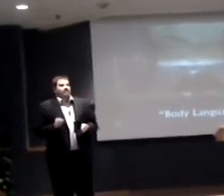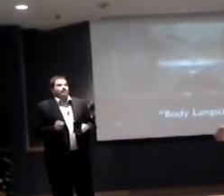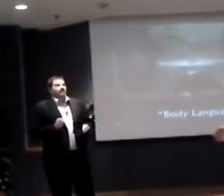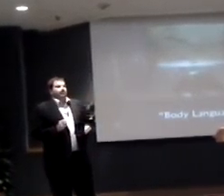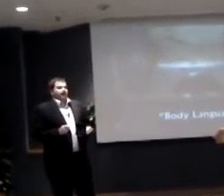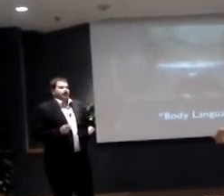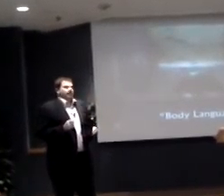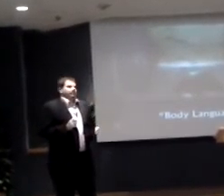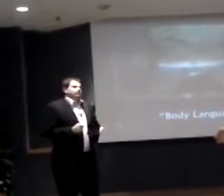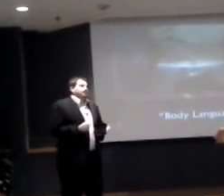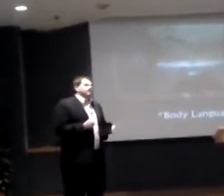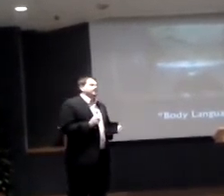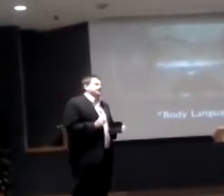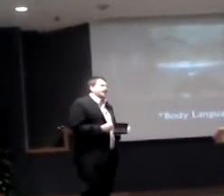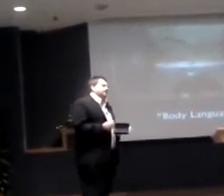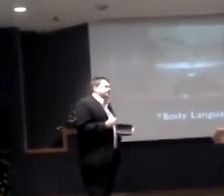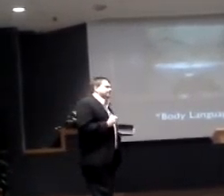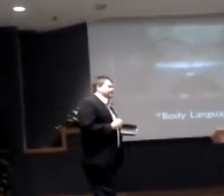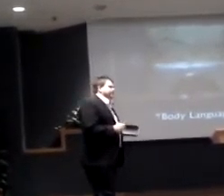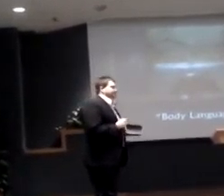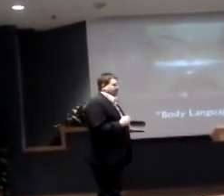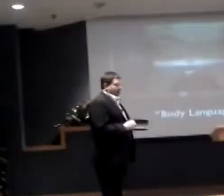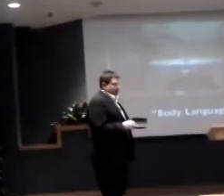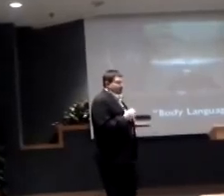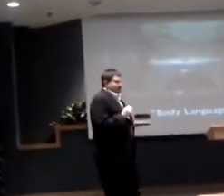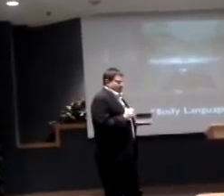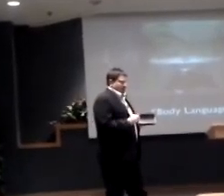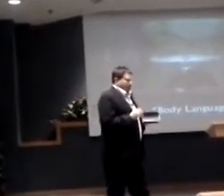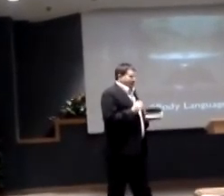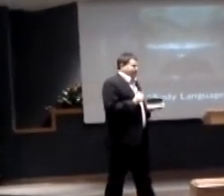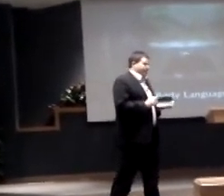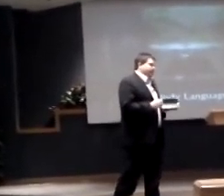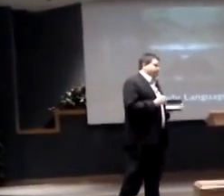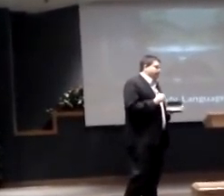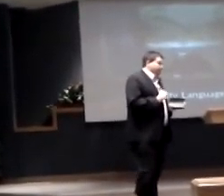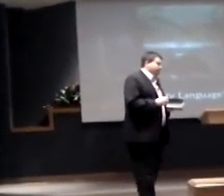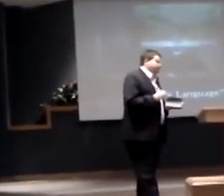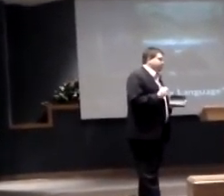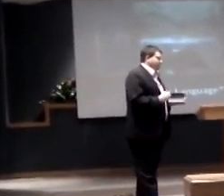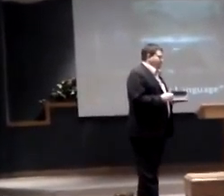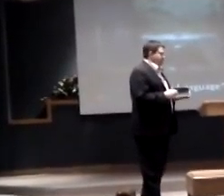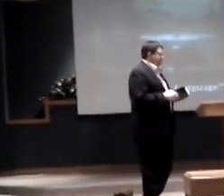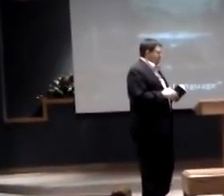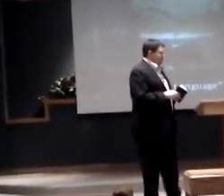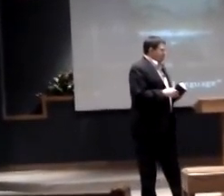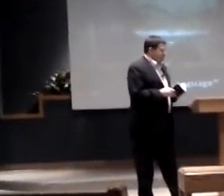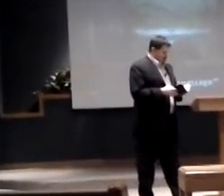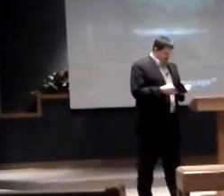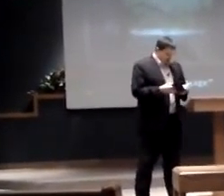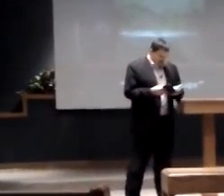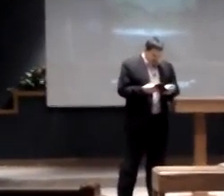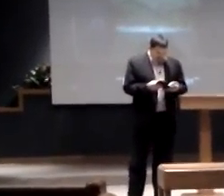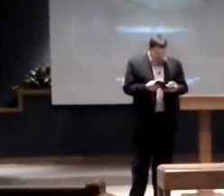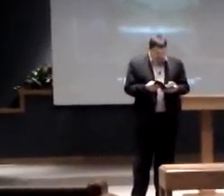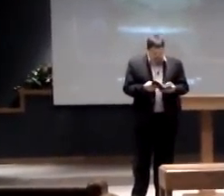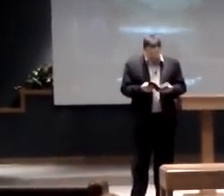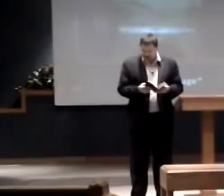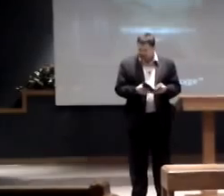up above looking down in tender love. So be careful, little tongue, what you say.